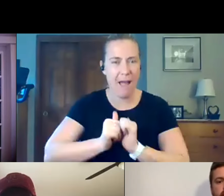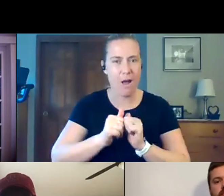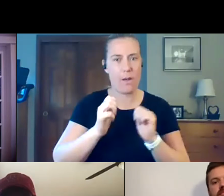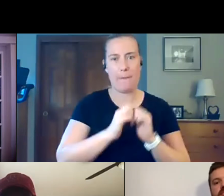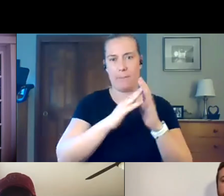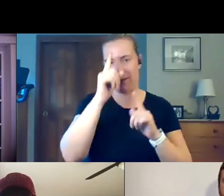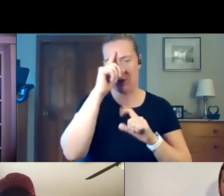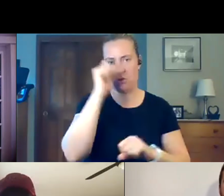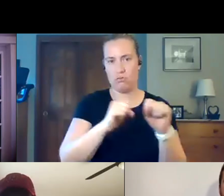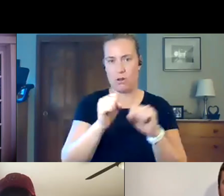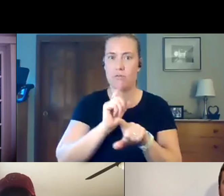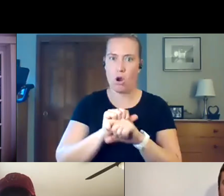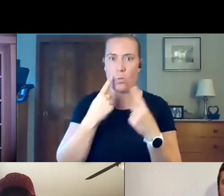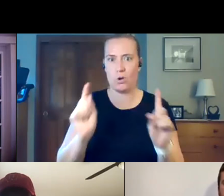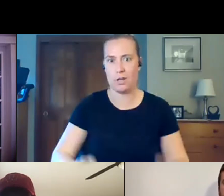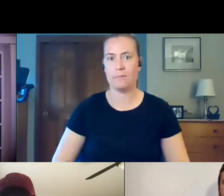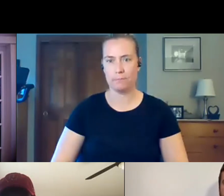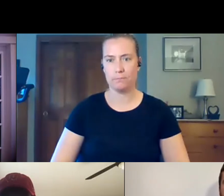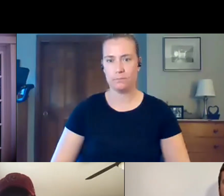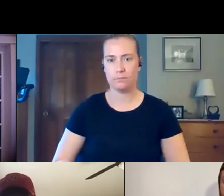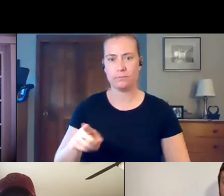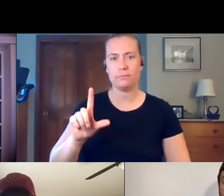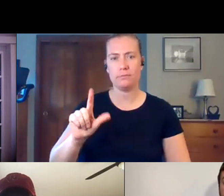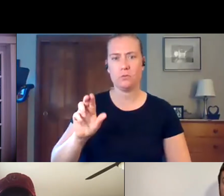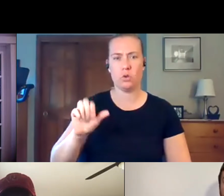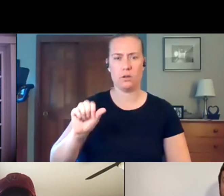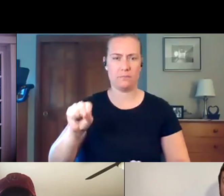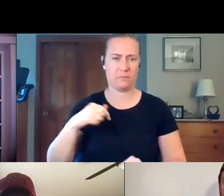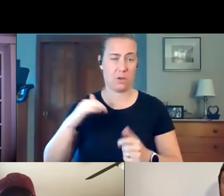working. Yeah, and I just want to add to